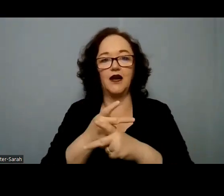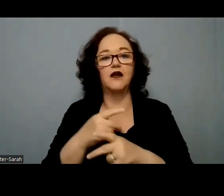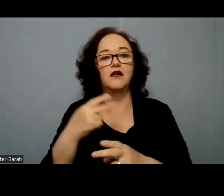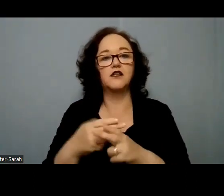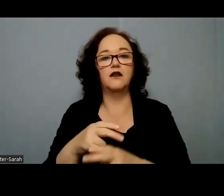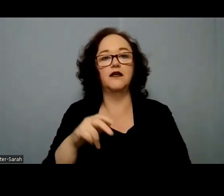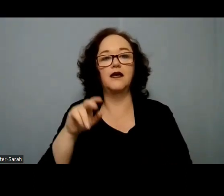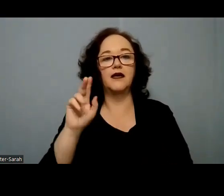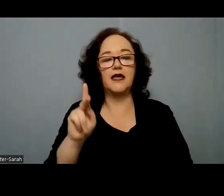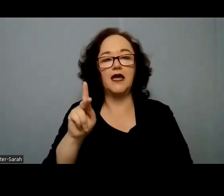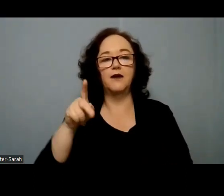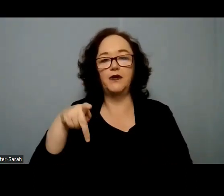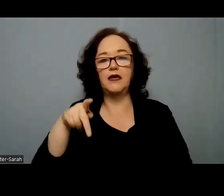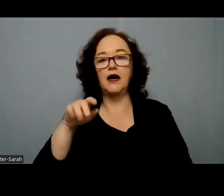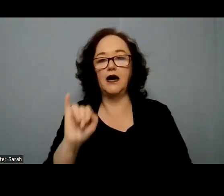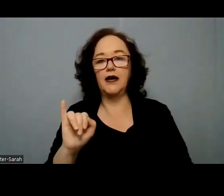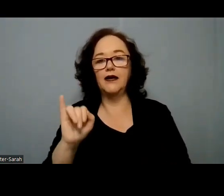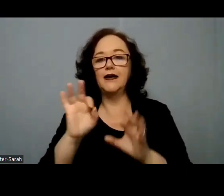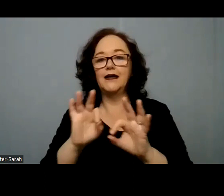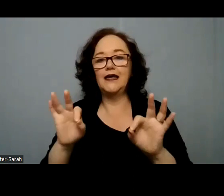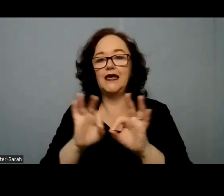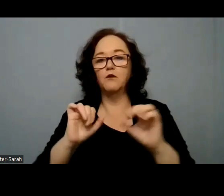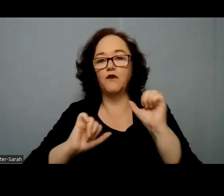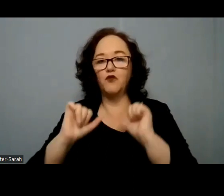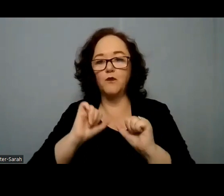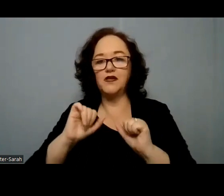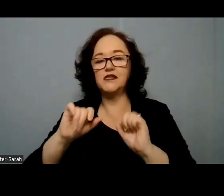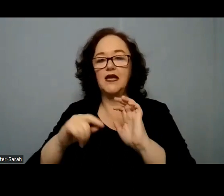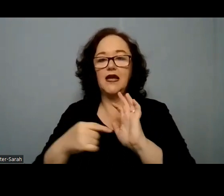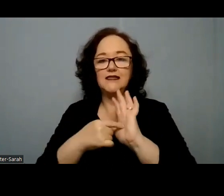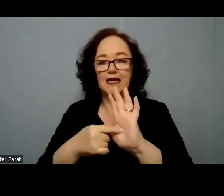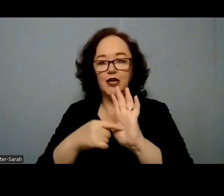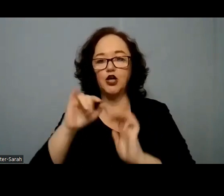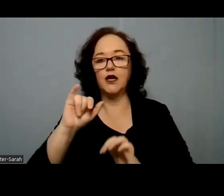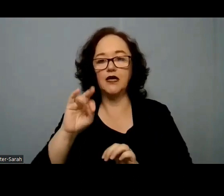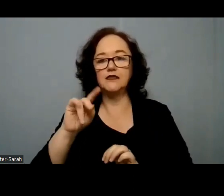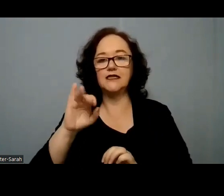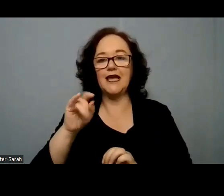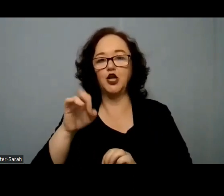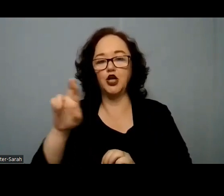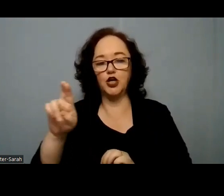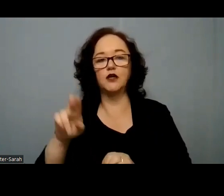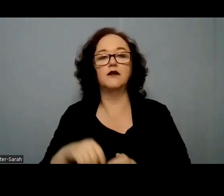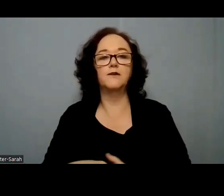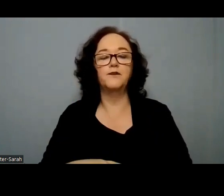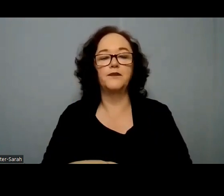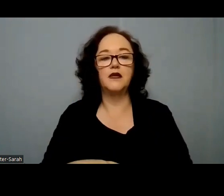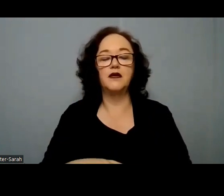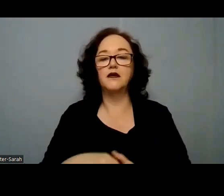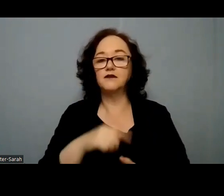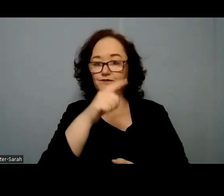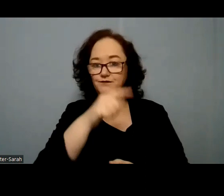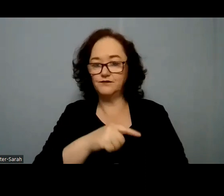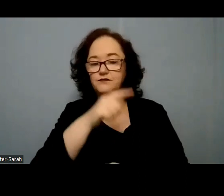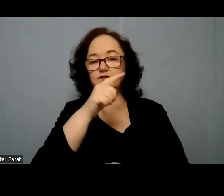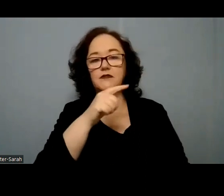Key Performance Indicators. I mentioned previously that Vibrant has been the contractor selected for this rollout